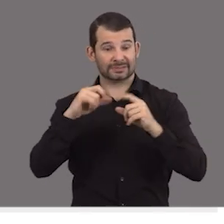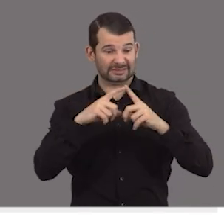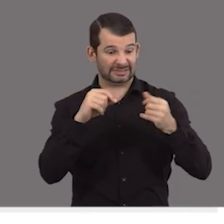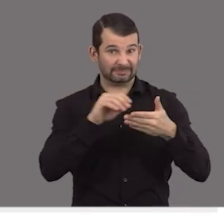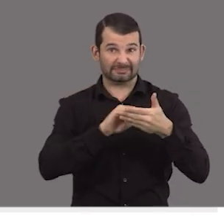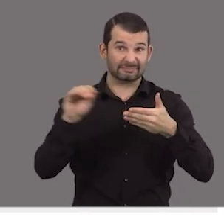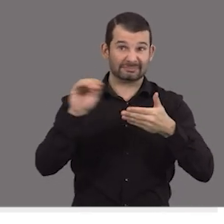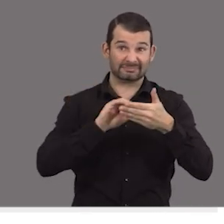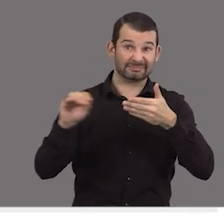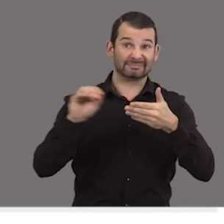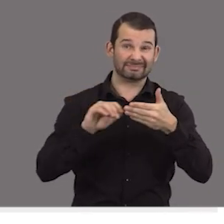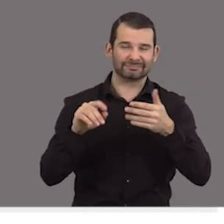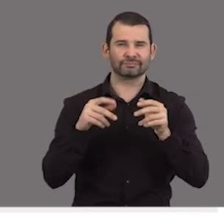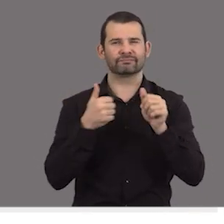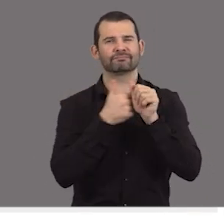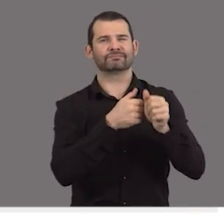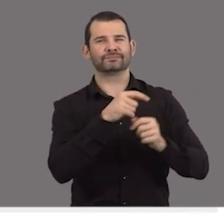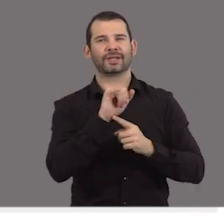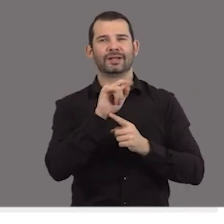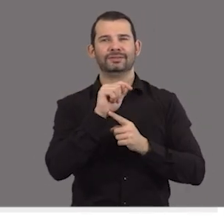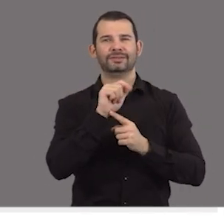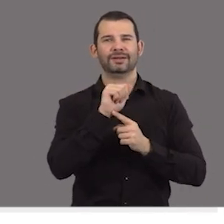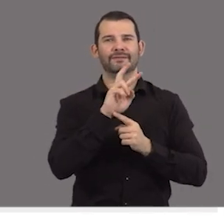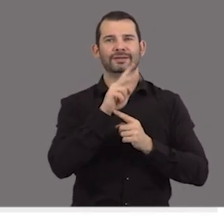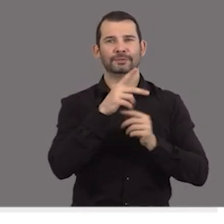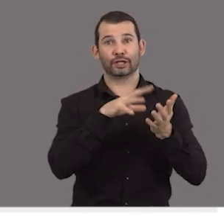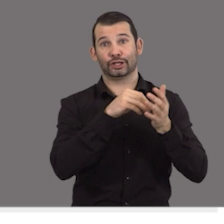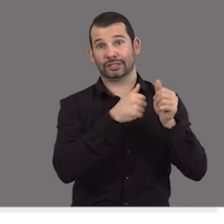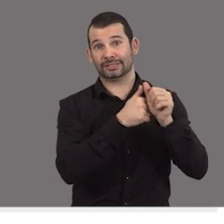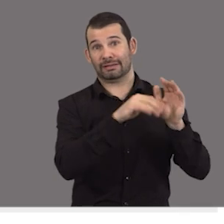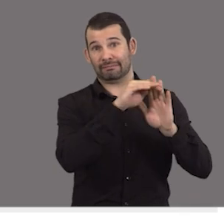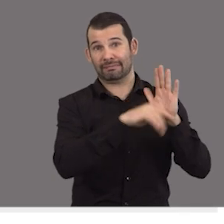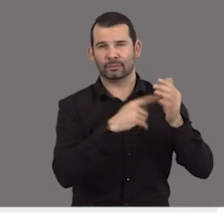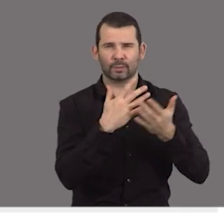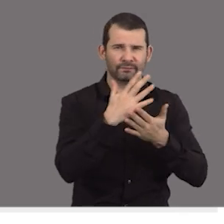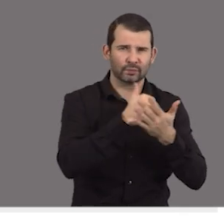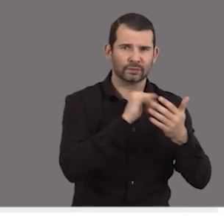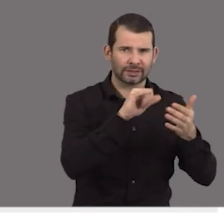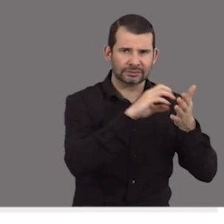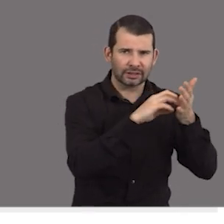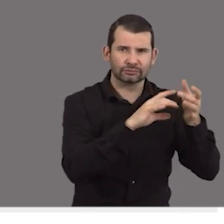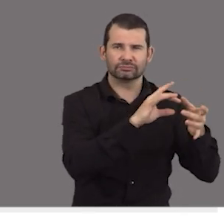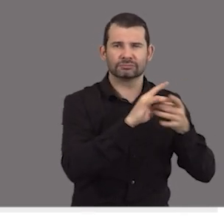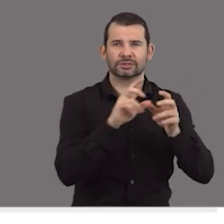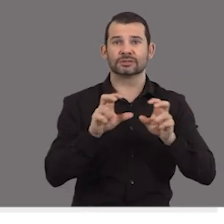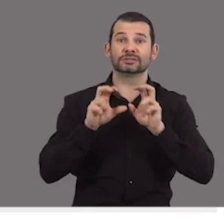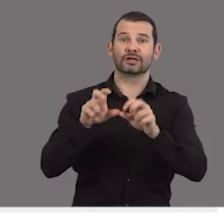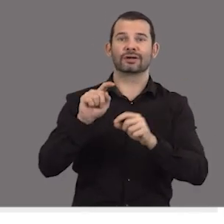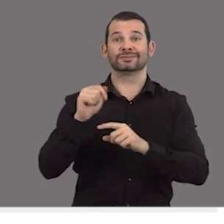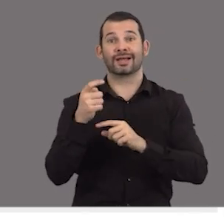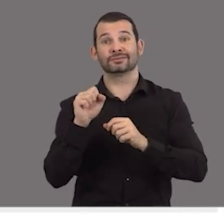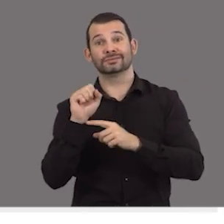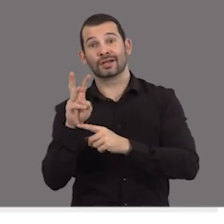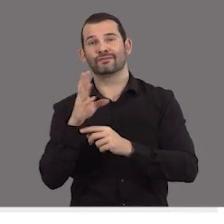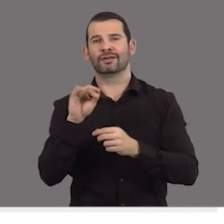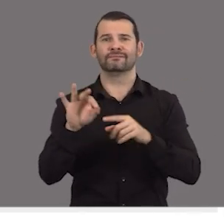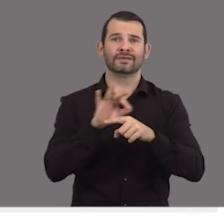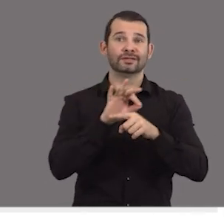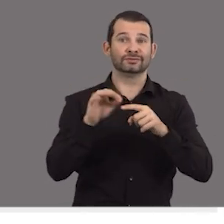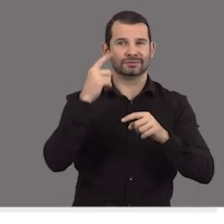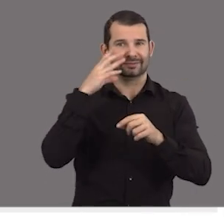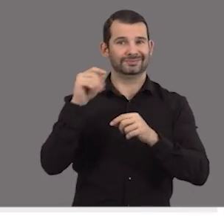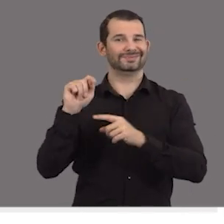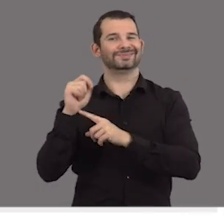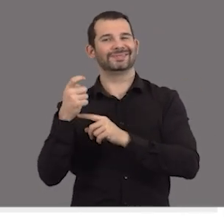the information from the slips, refer to the ITAVP Learning Guide and review the sections Installing the Tax Software and